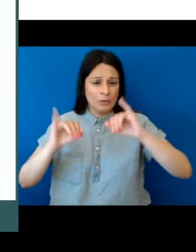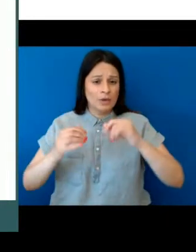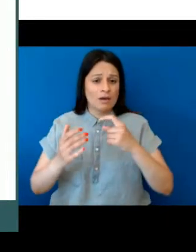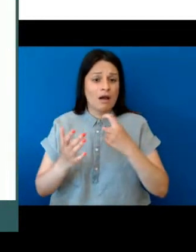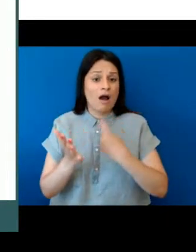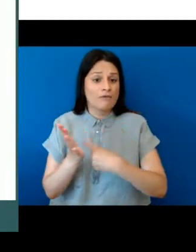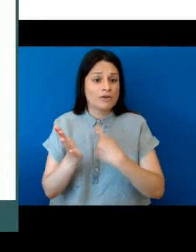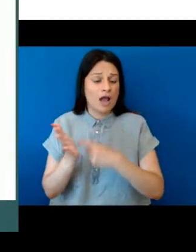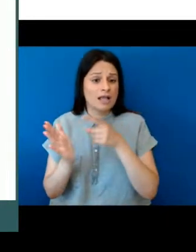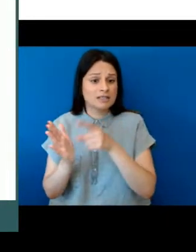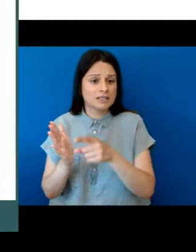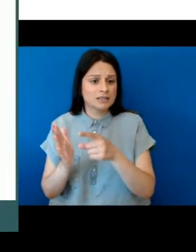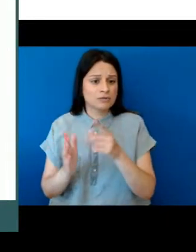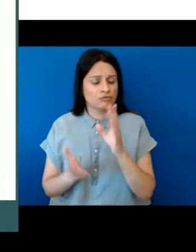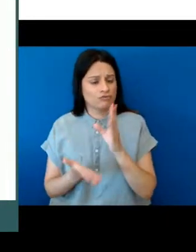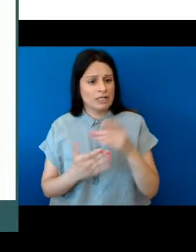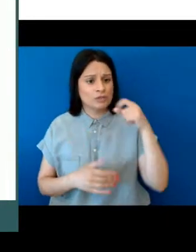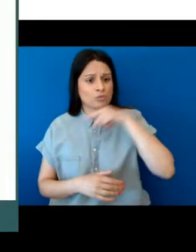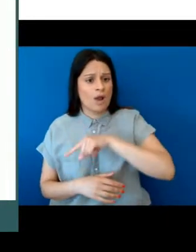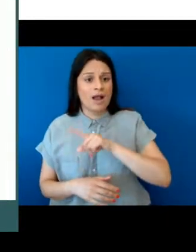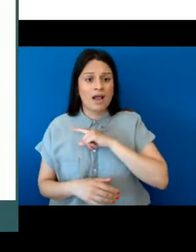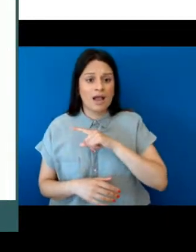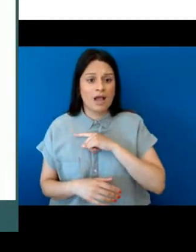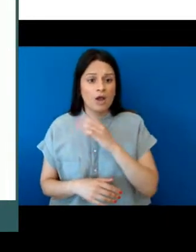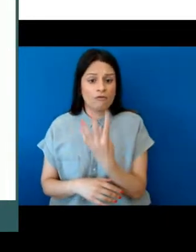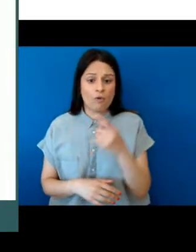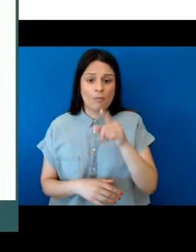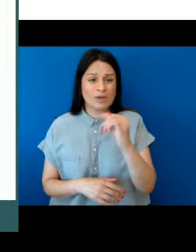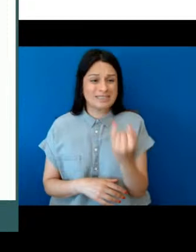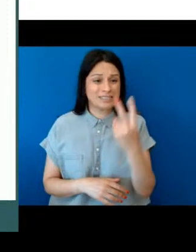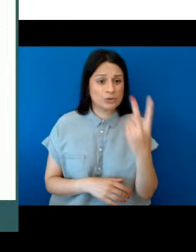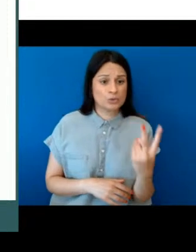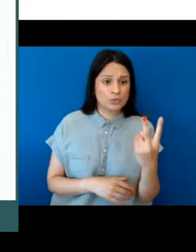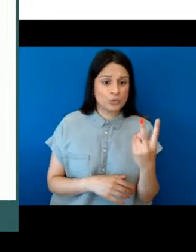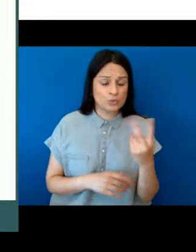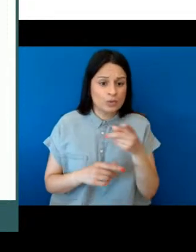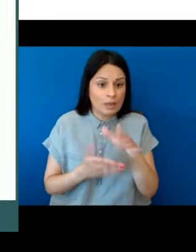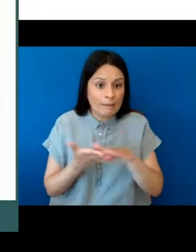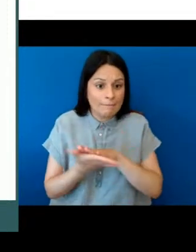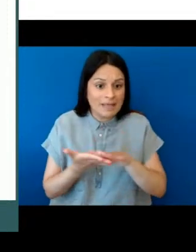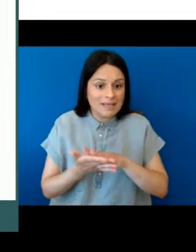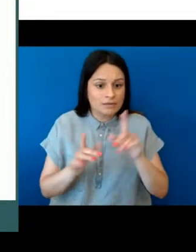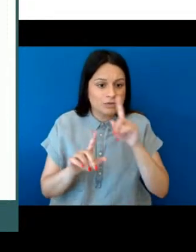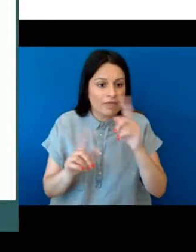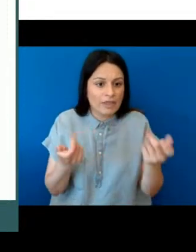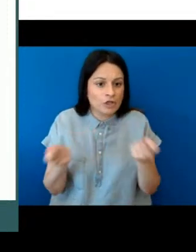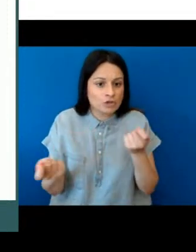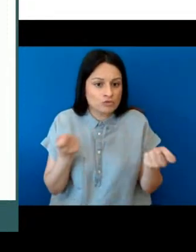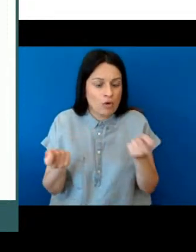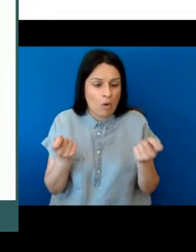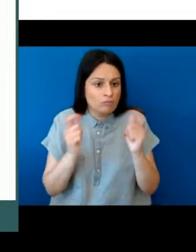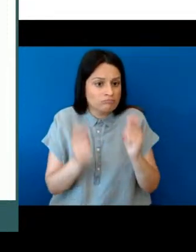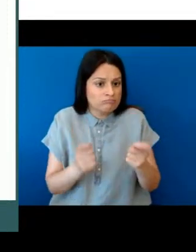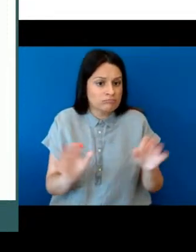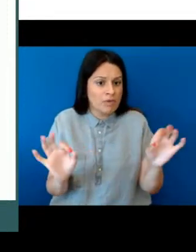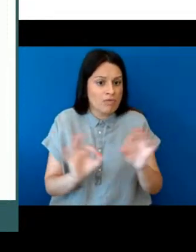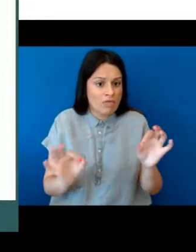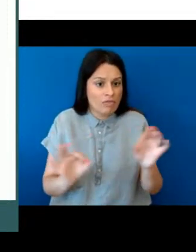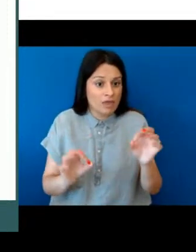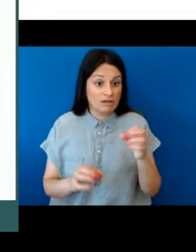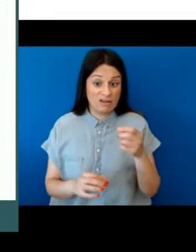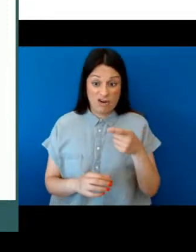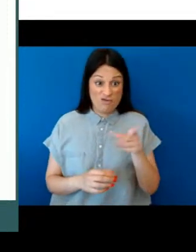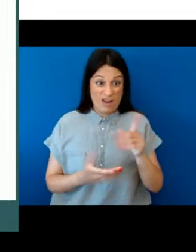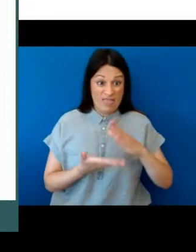of 4.62 of having uncontrolled asthma. And that's higher than being a current smoker, which